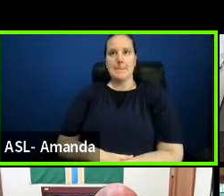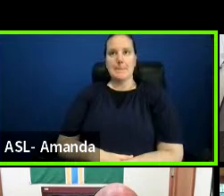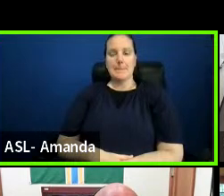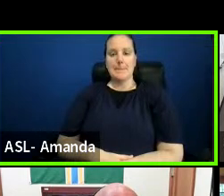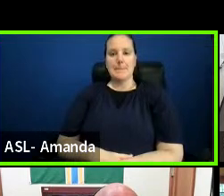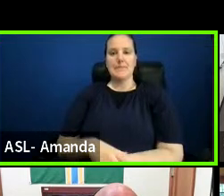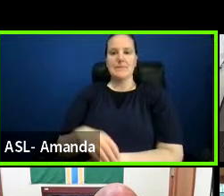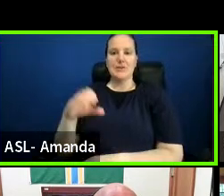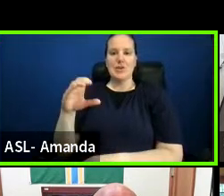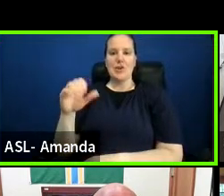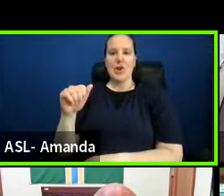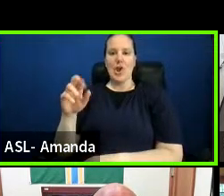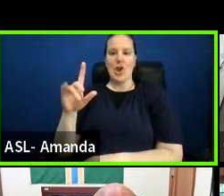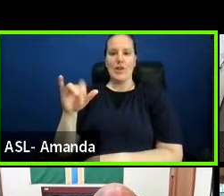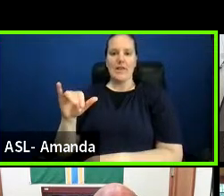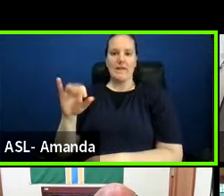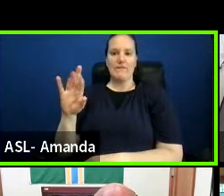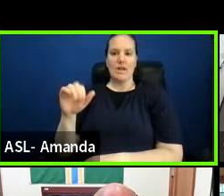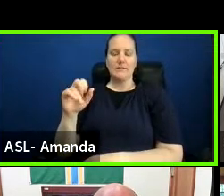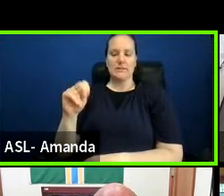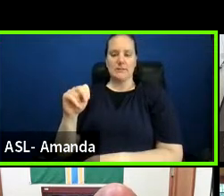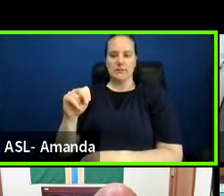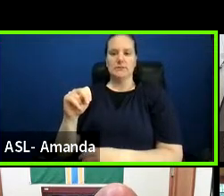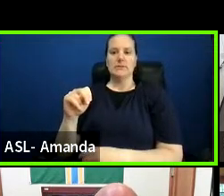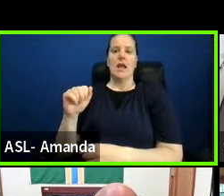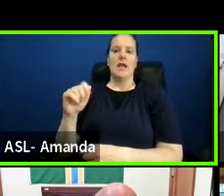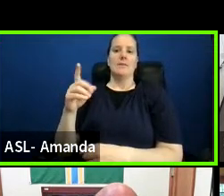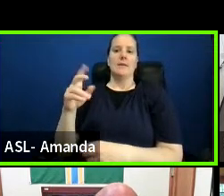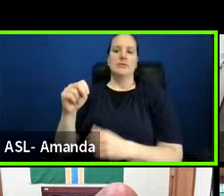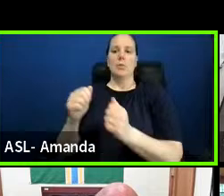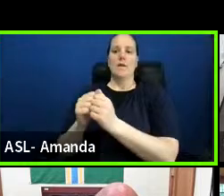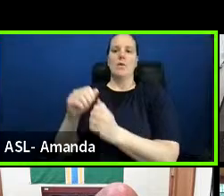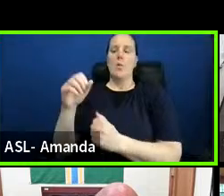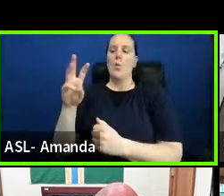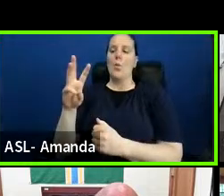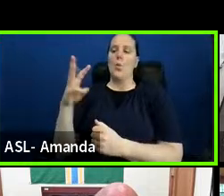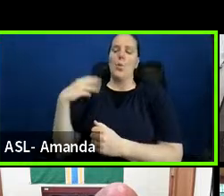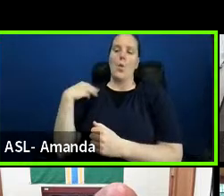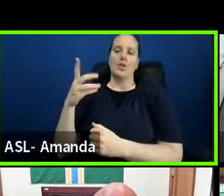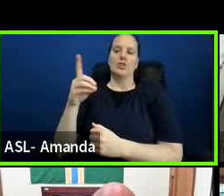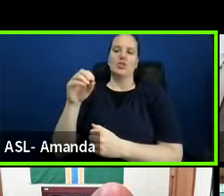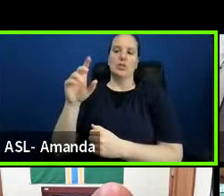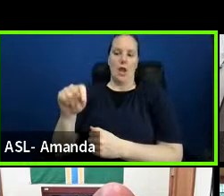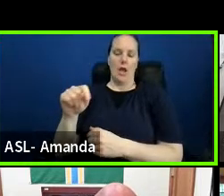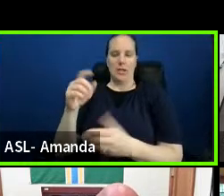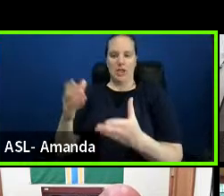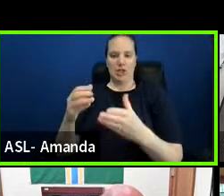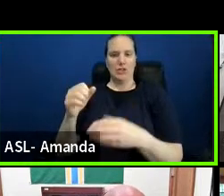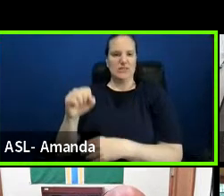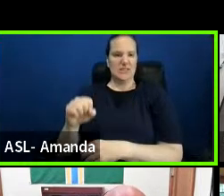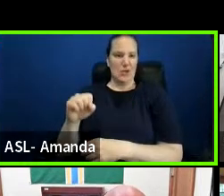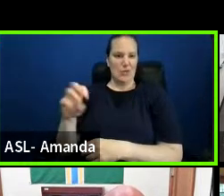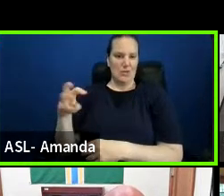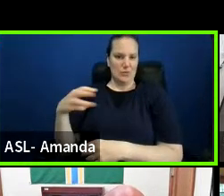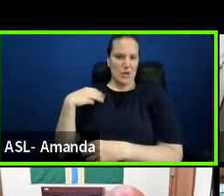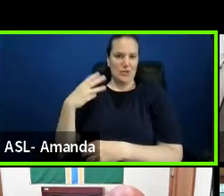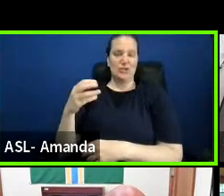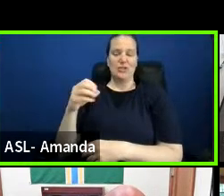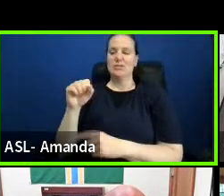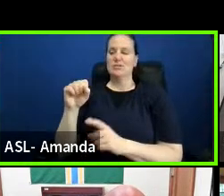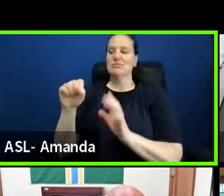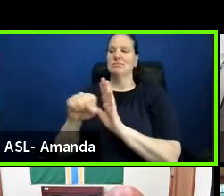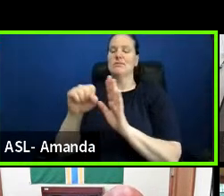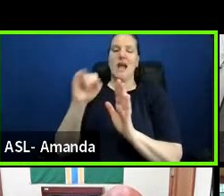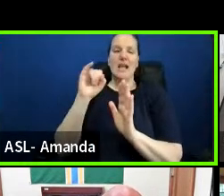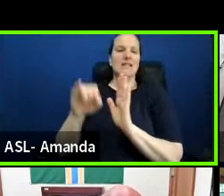Carly Francis, I'm the regional administrator for WashDOT here in Southwest Washington. She, her pronouns. I think the